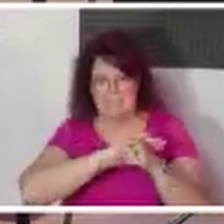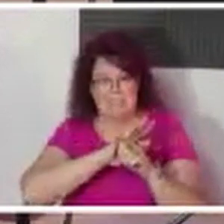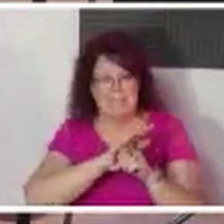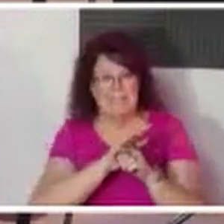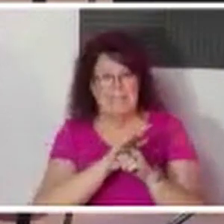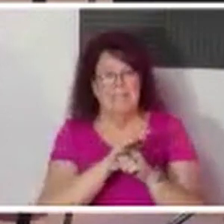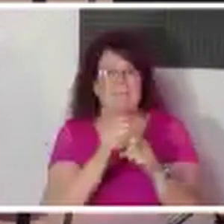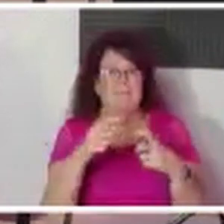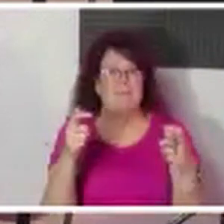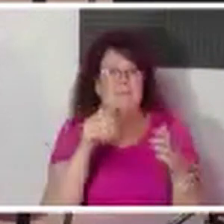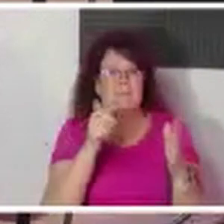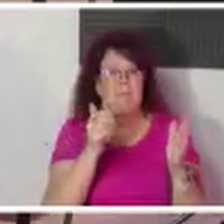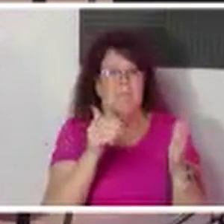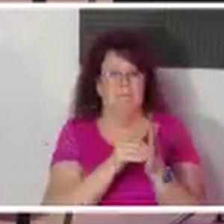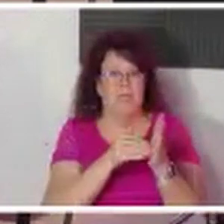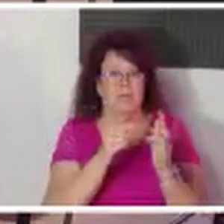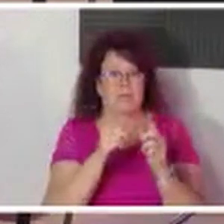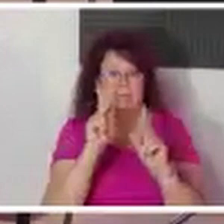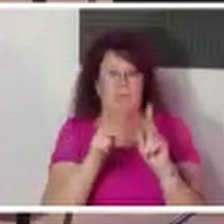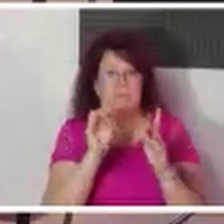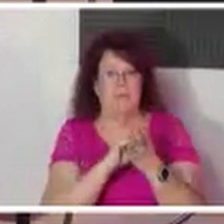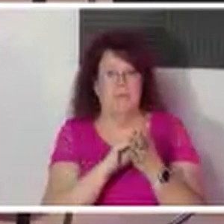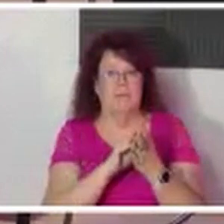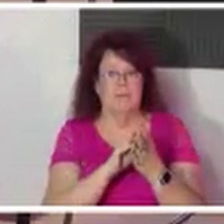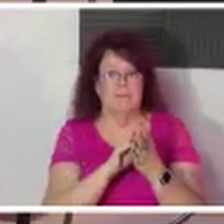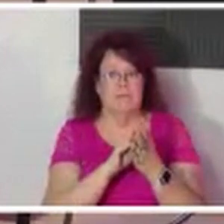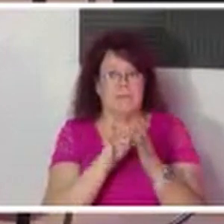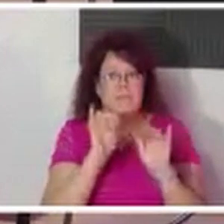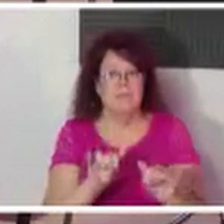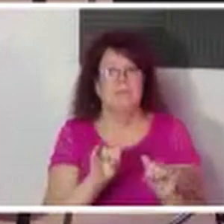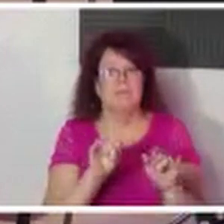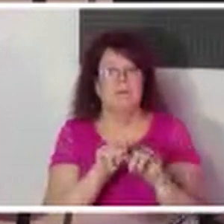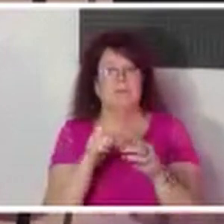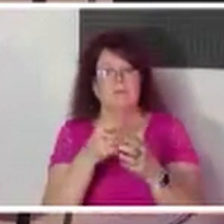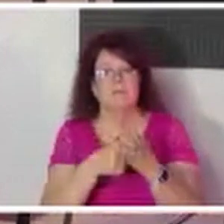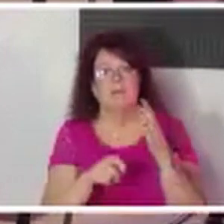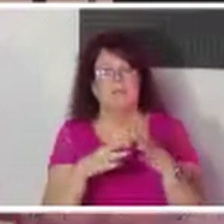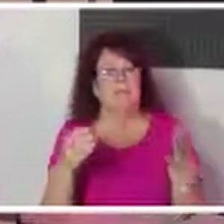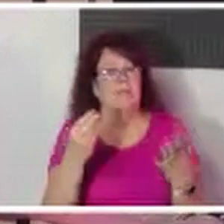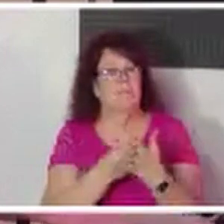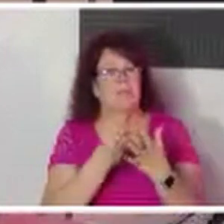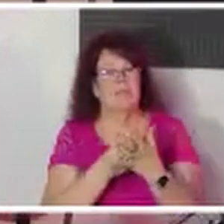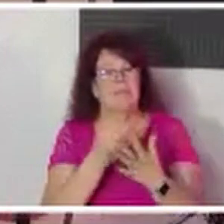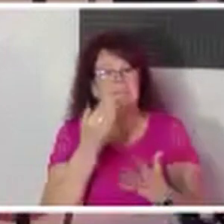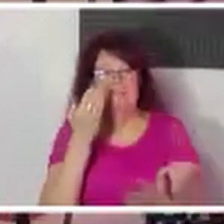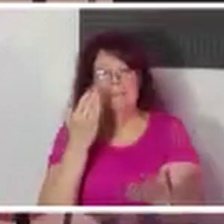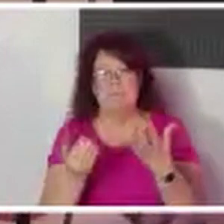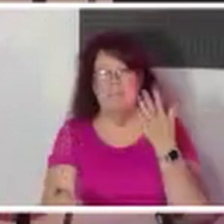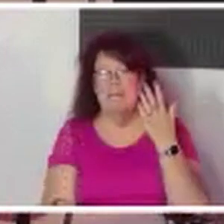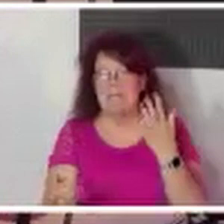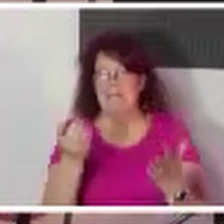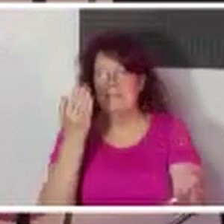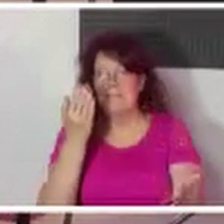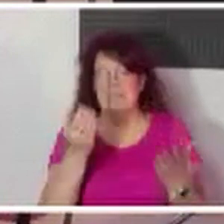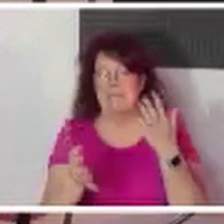to the individuals and their safety that were being detained. It also costs a lot of money. So practically speaking, there's